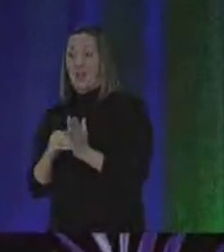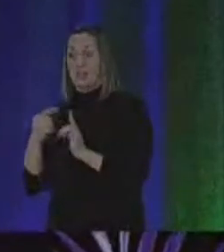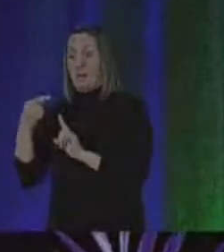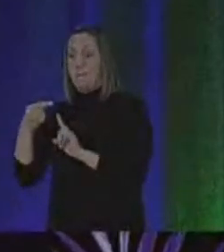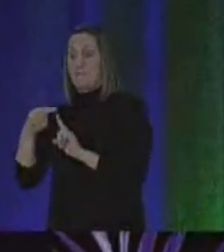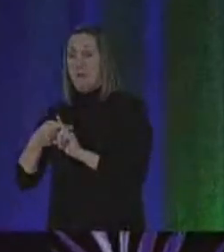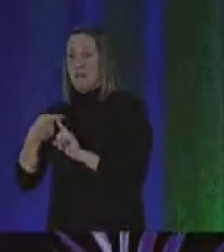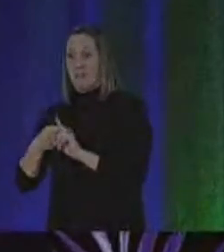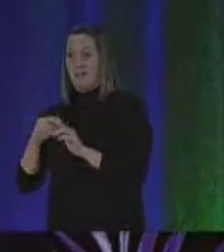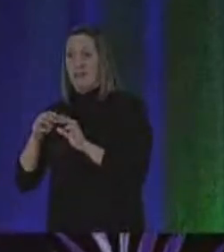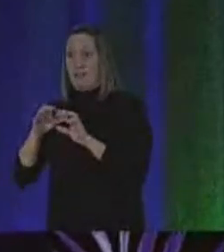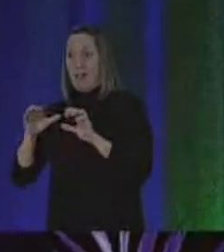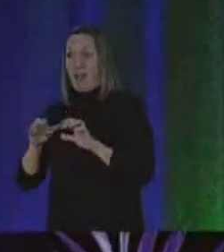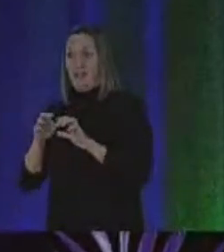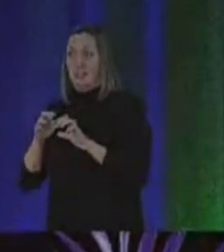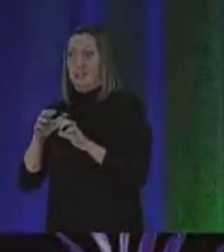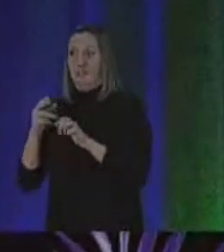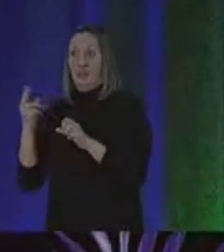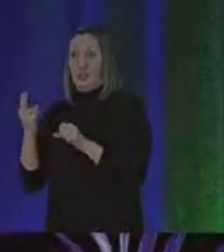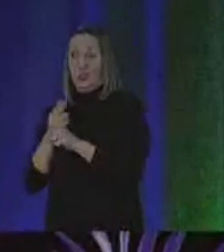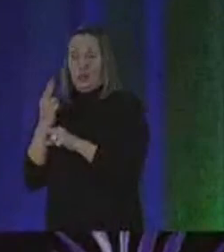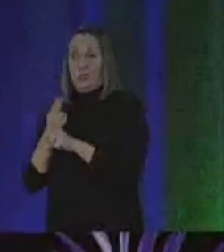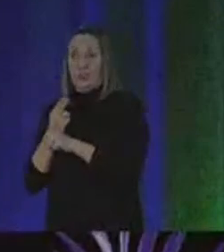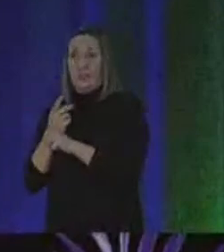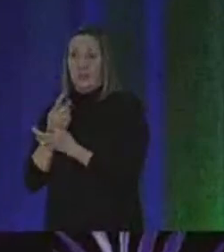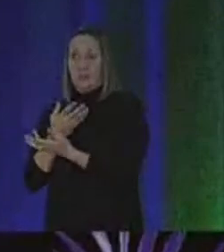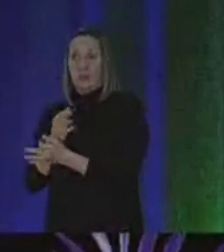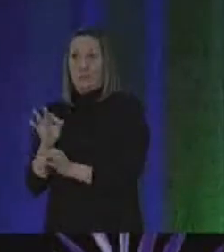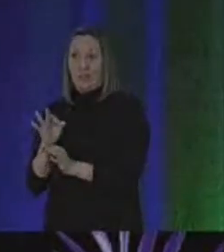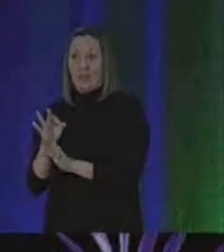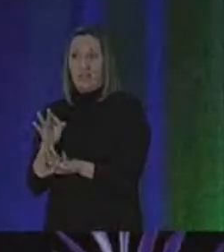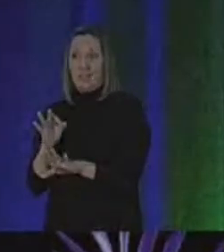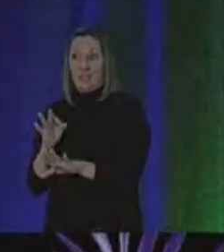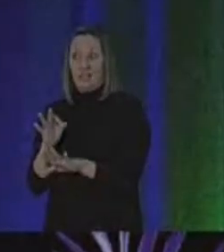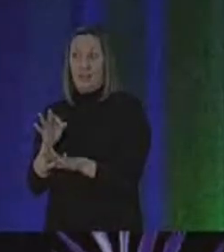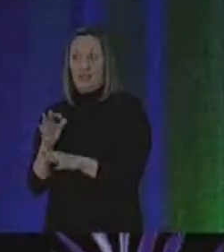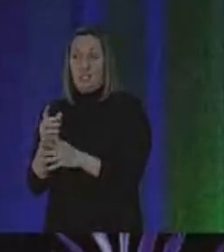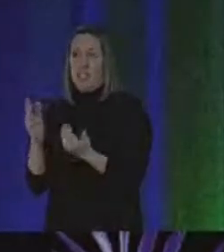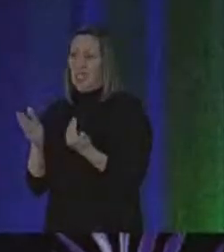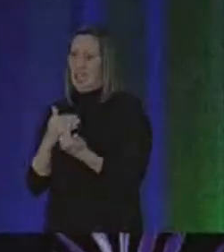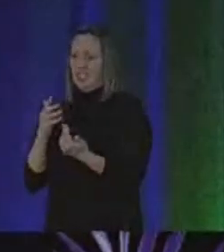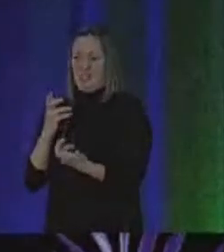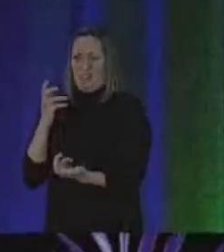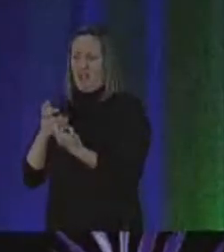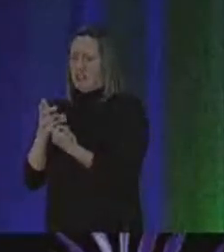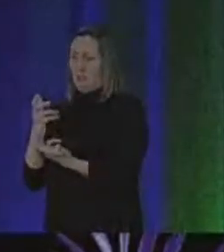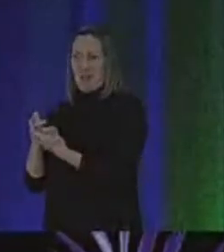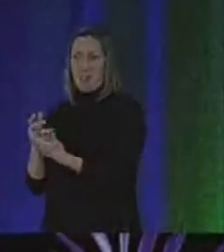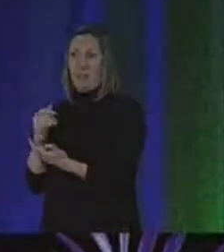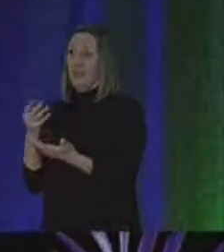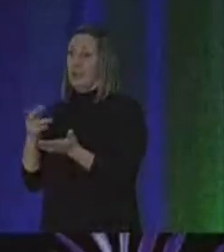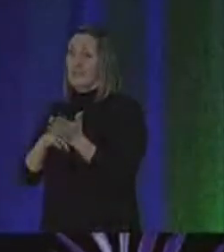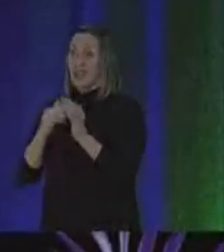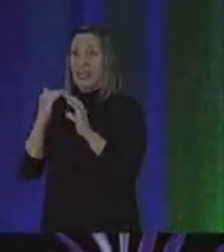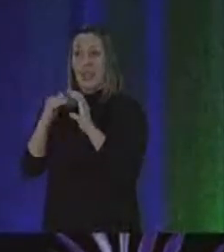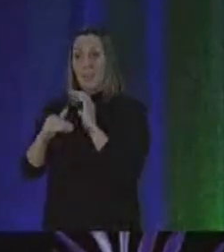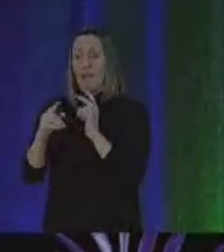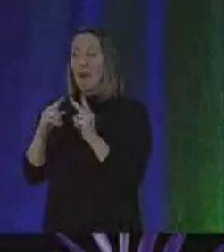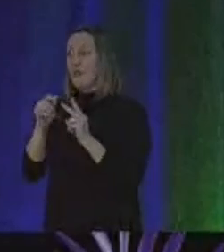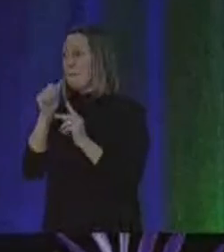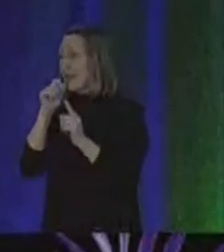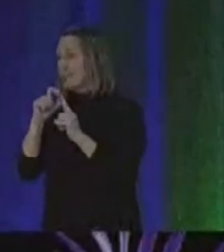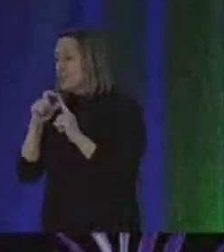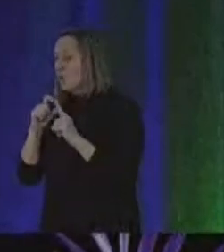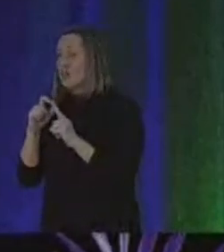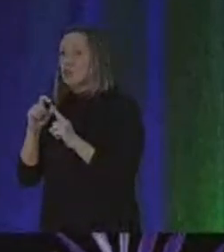active users is what you get for free. Highly customizable. Do you want to sign in with email, password, Facebook, Google, Twitter,